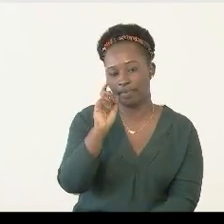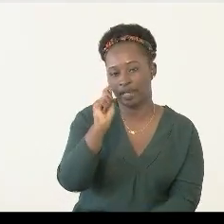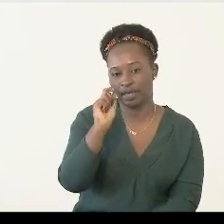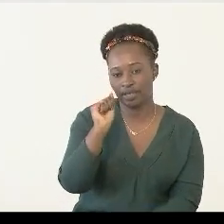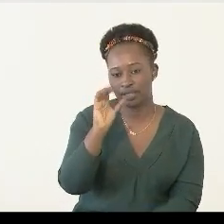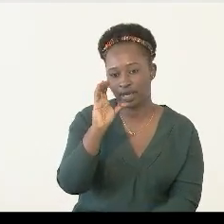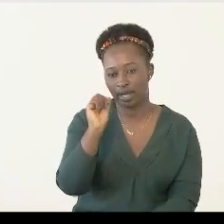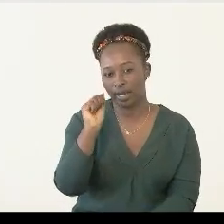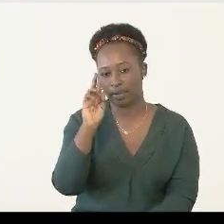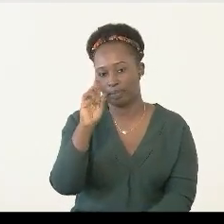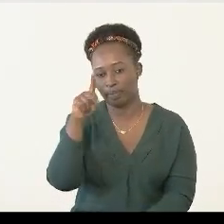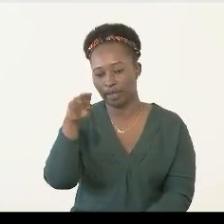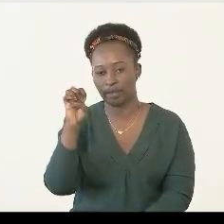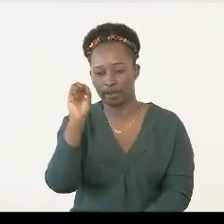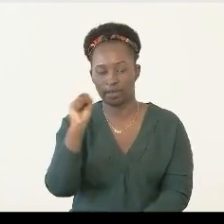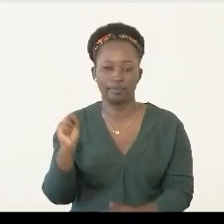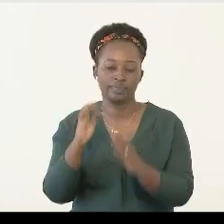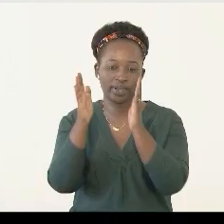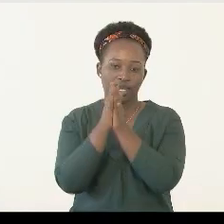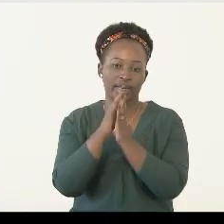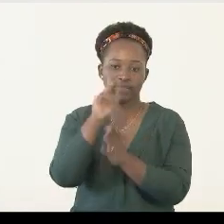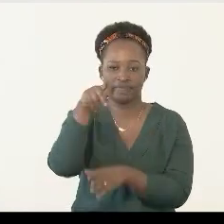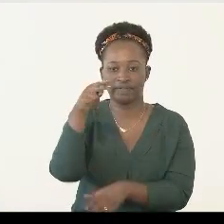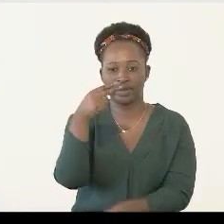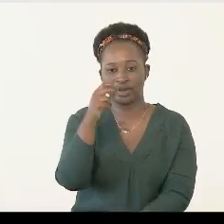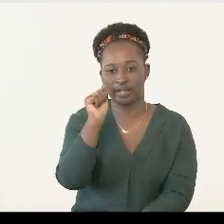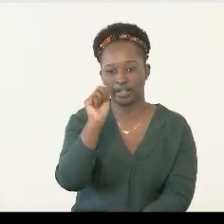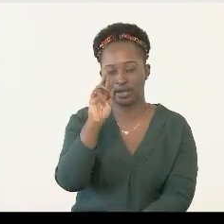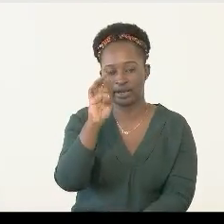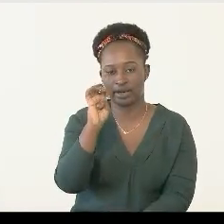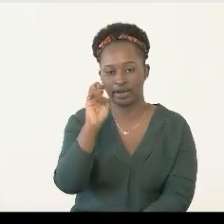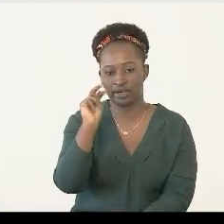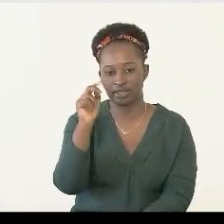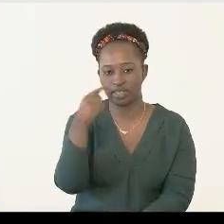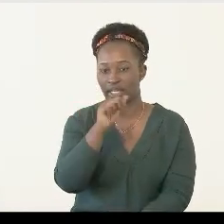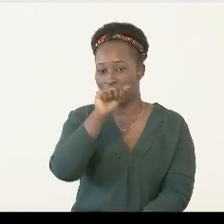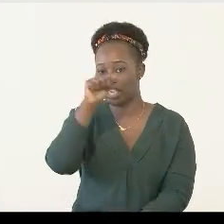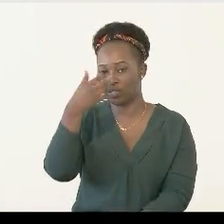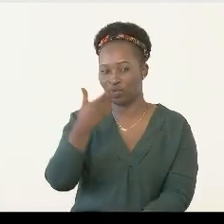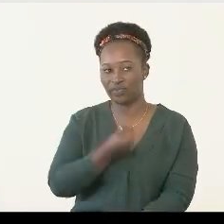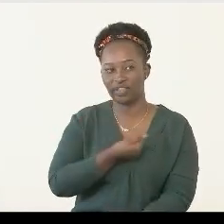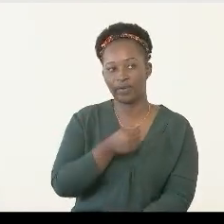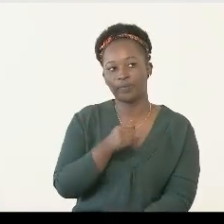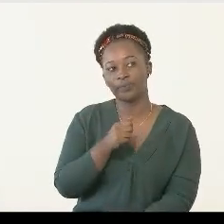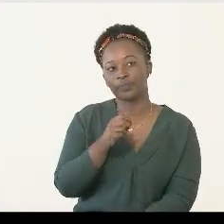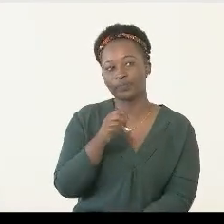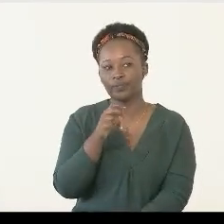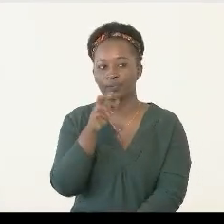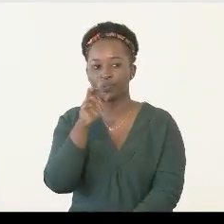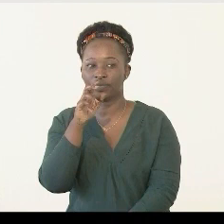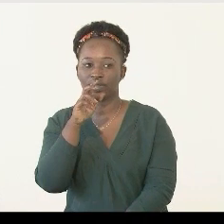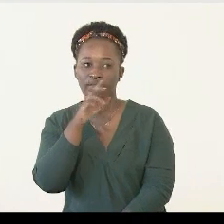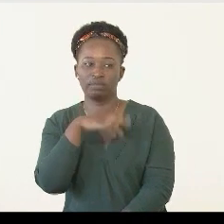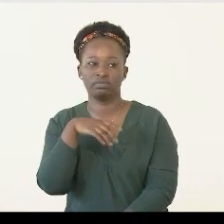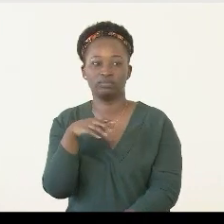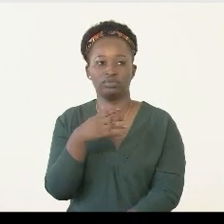phalanges. Then from there we have the femur, which I've said this is the longest bone in our body. You can also call